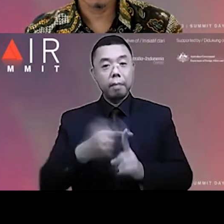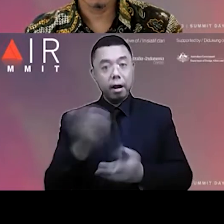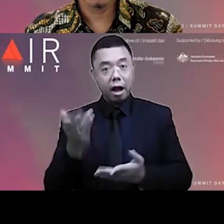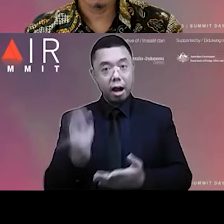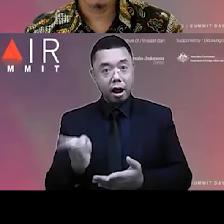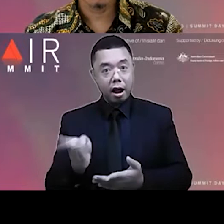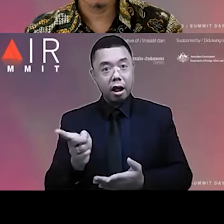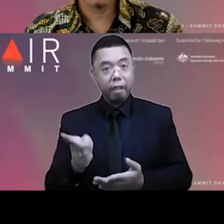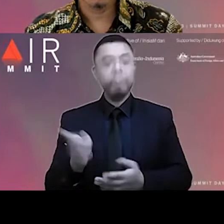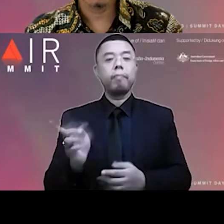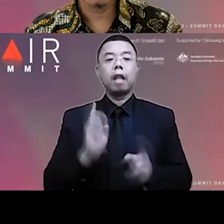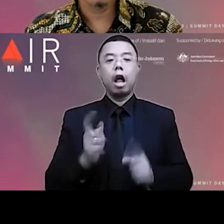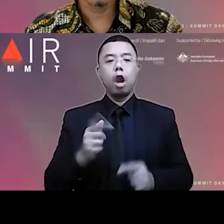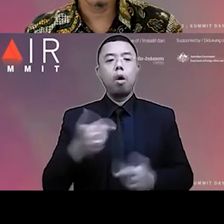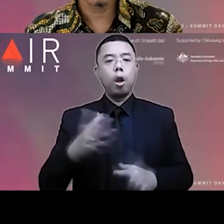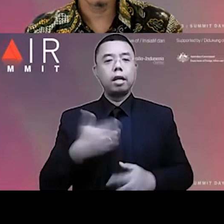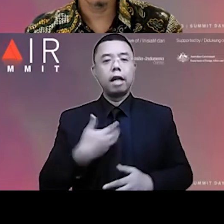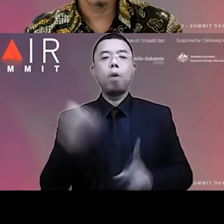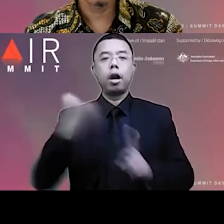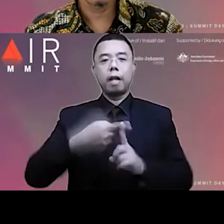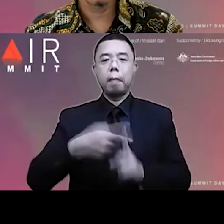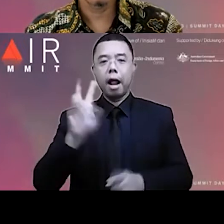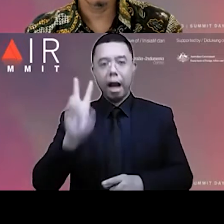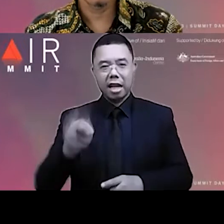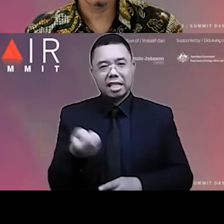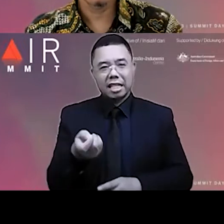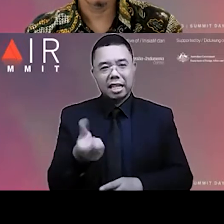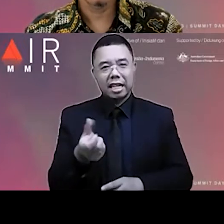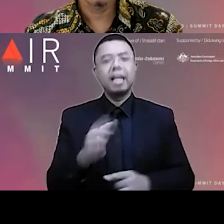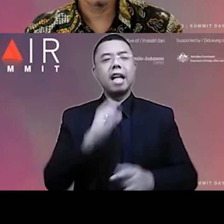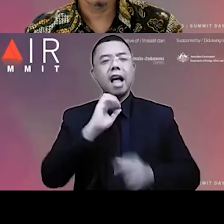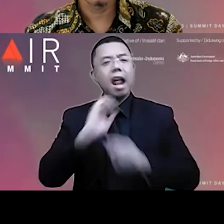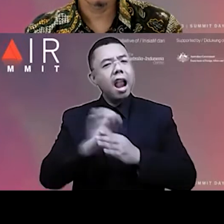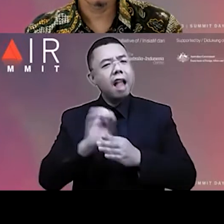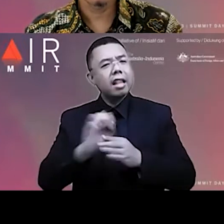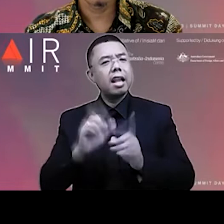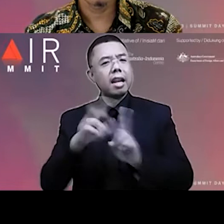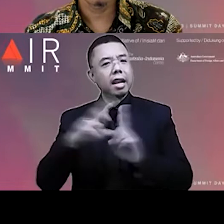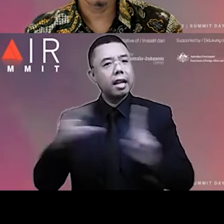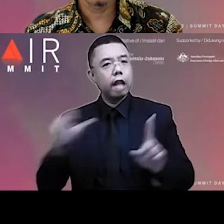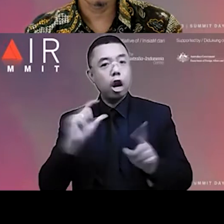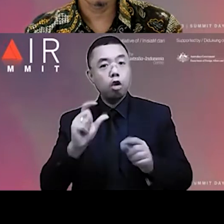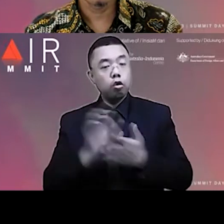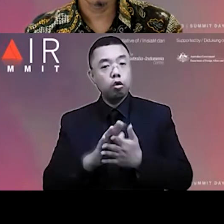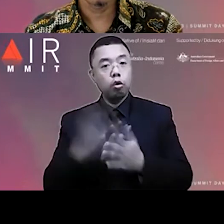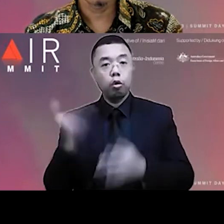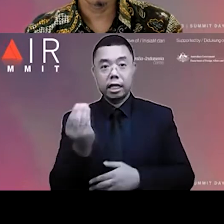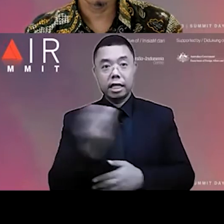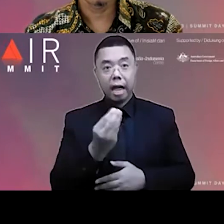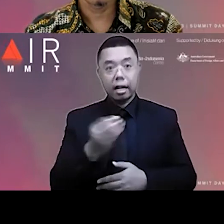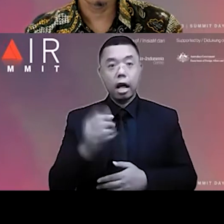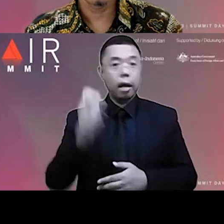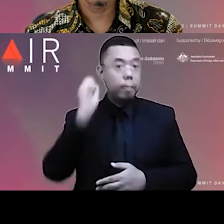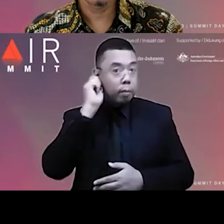the digital training for the female tourism entrepreneurship is really important. We found that in Indonesia,